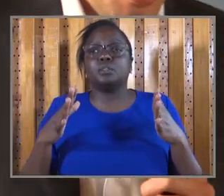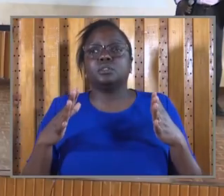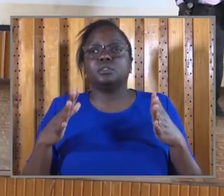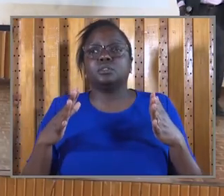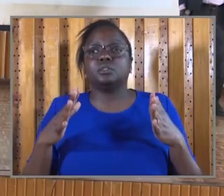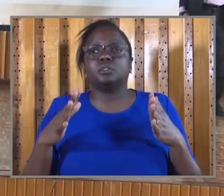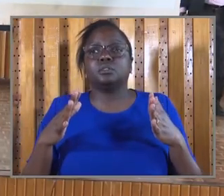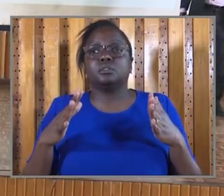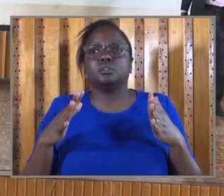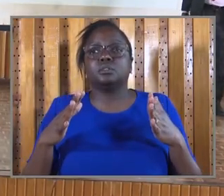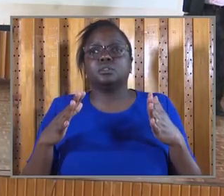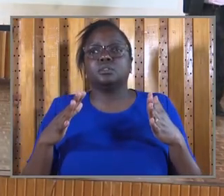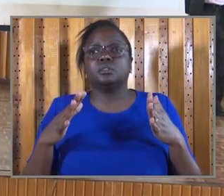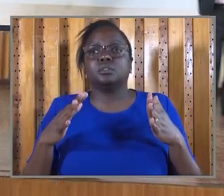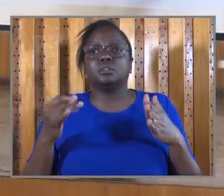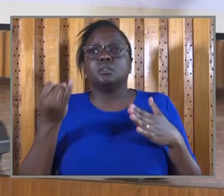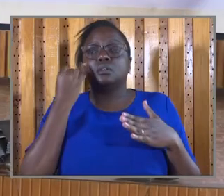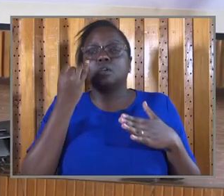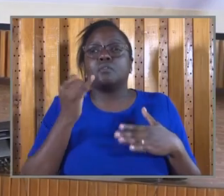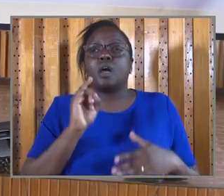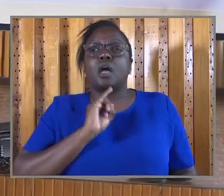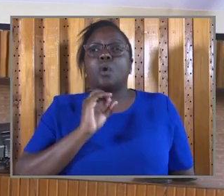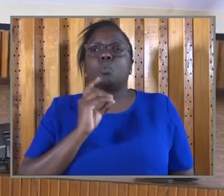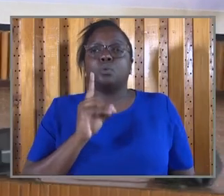And if I would